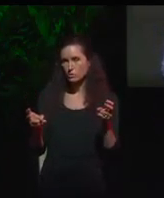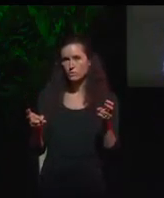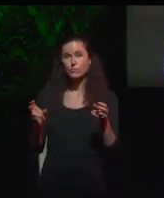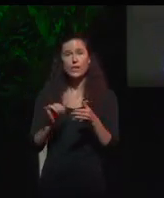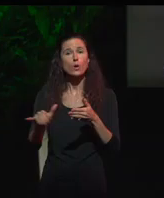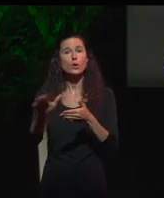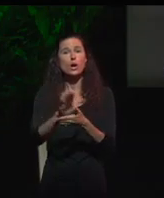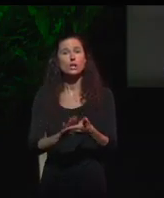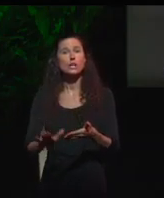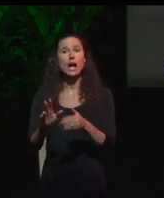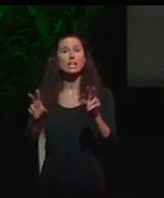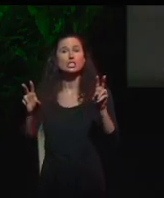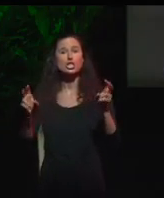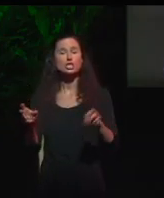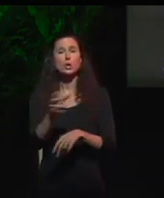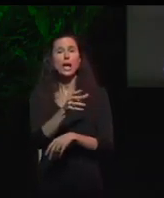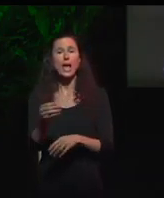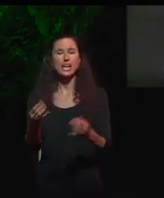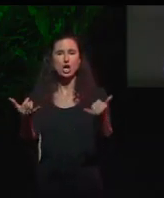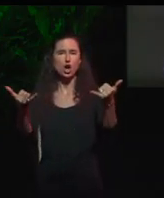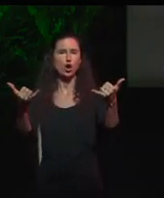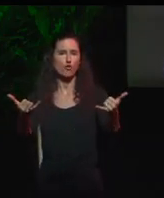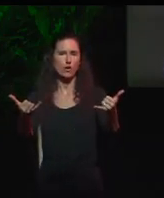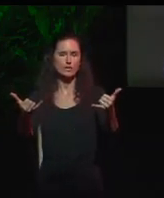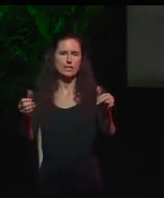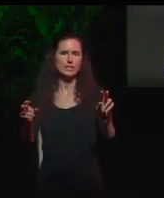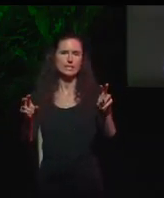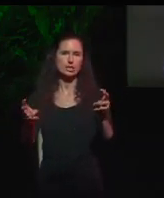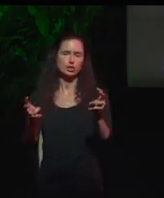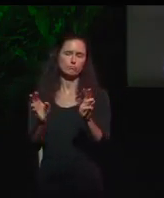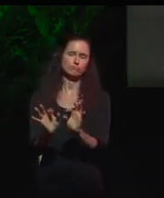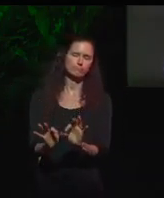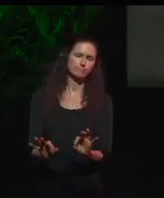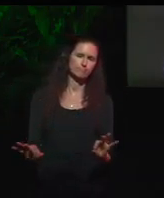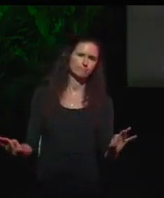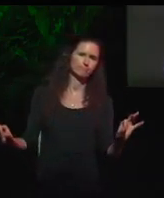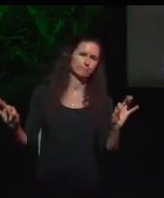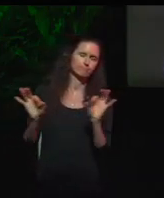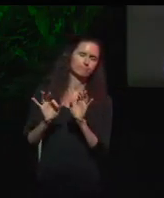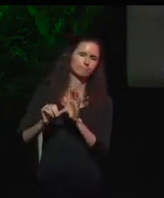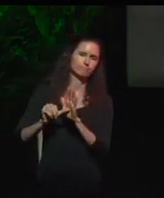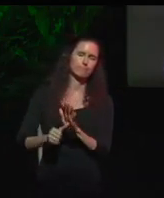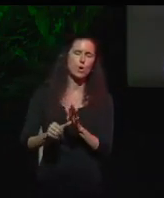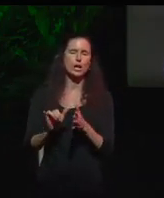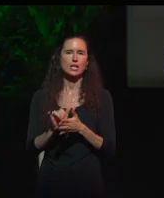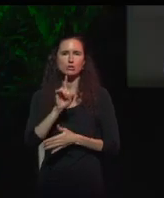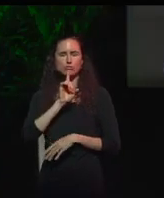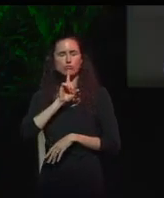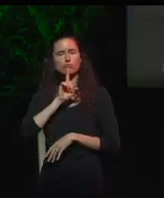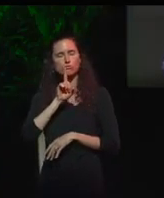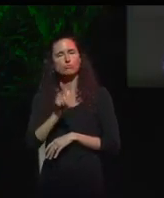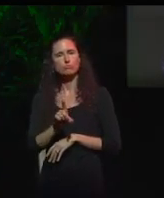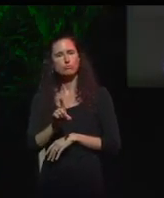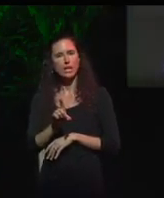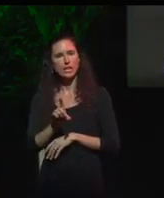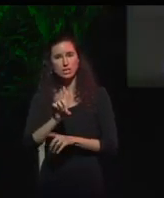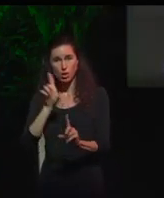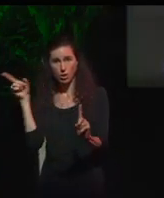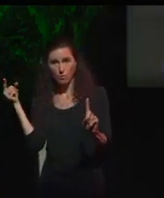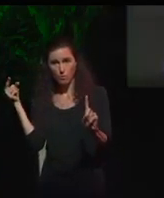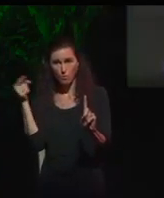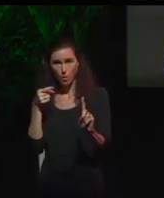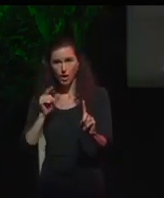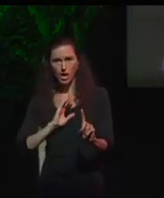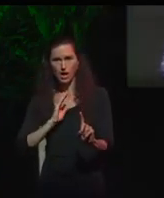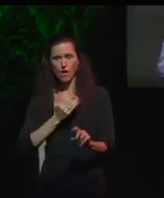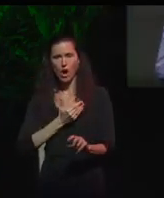college issues, and these issues are current issues. And they go right to the heart of our mission